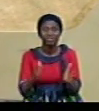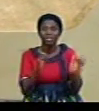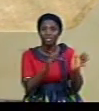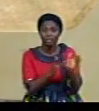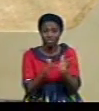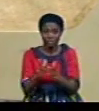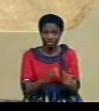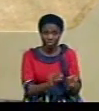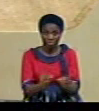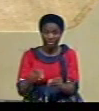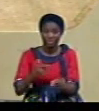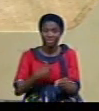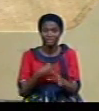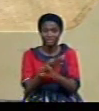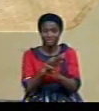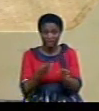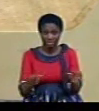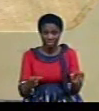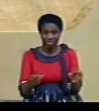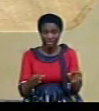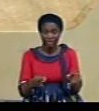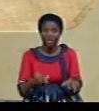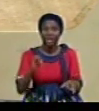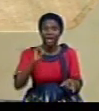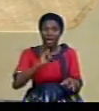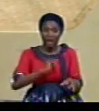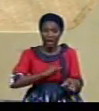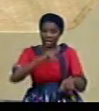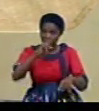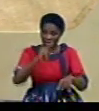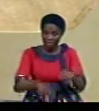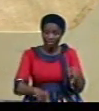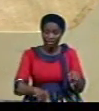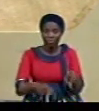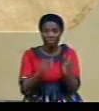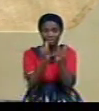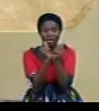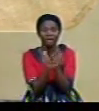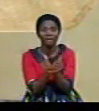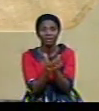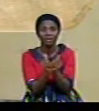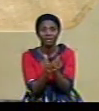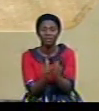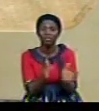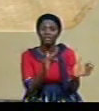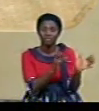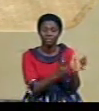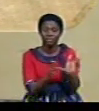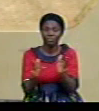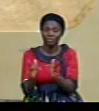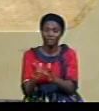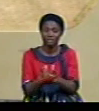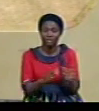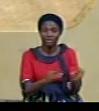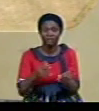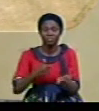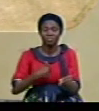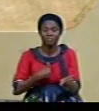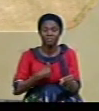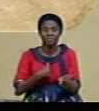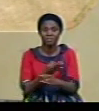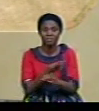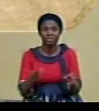be bound Jesus sets me free I cannot be bound Jesus